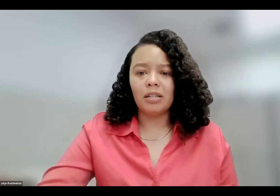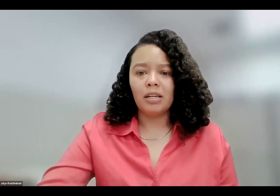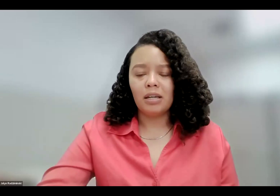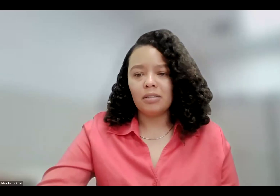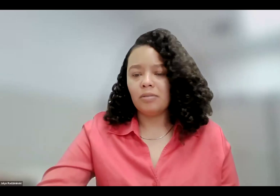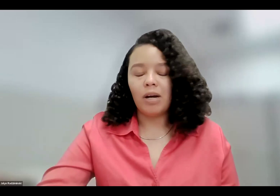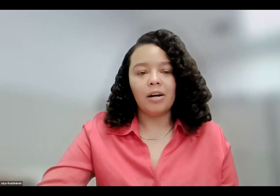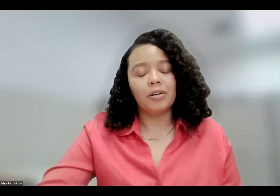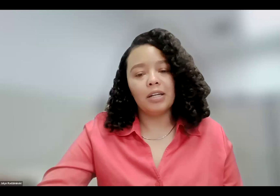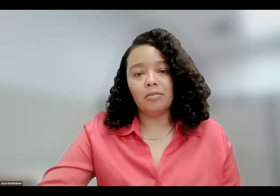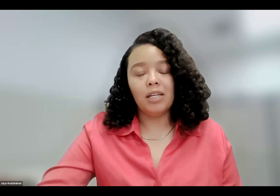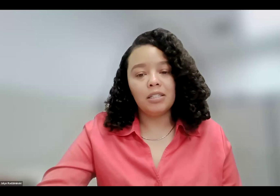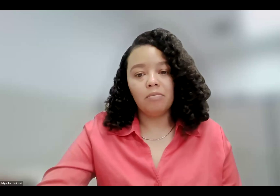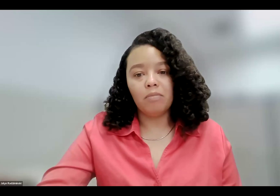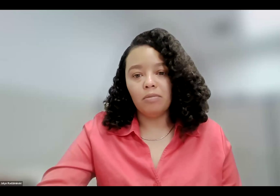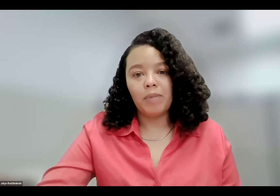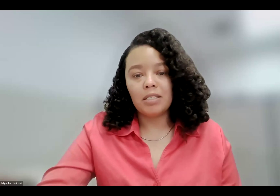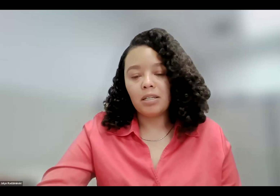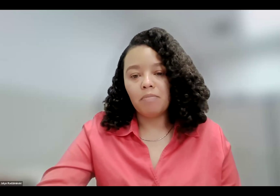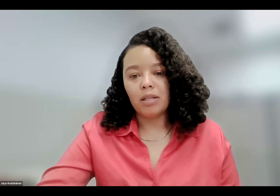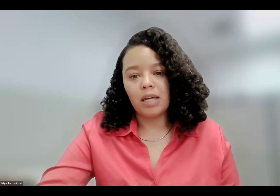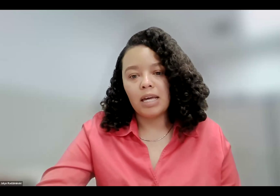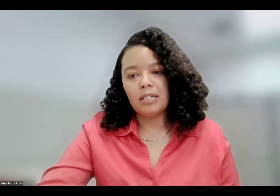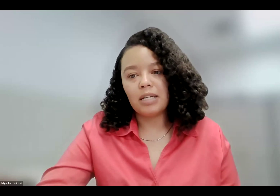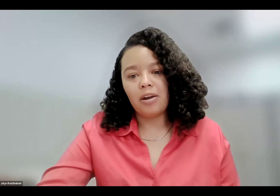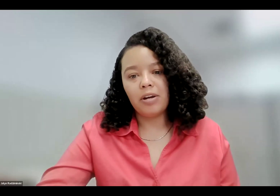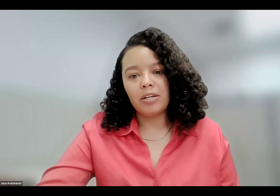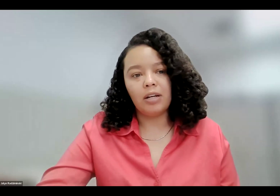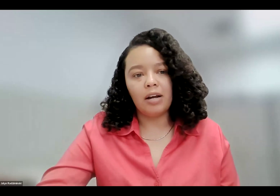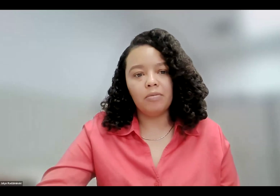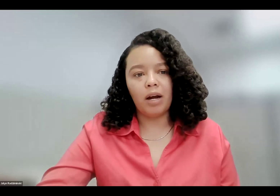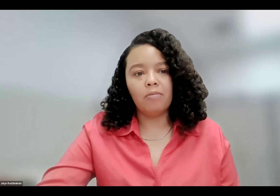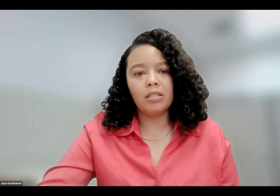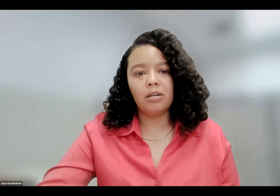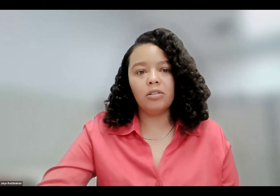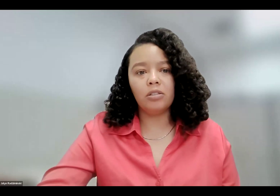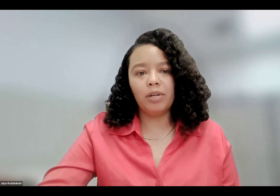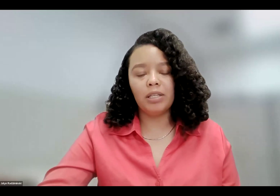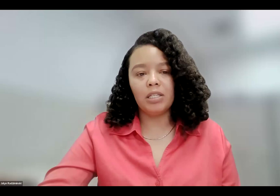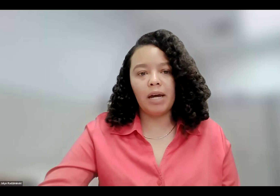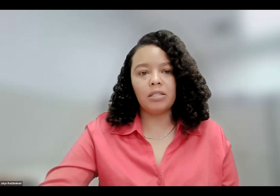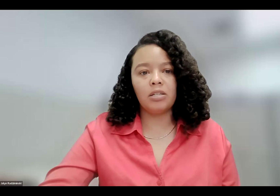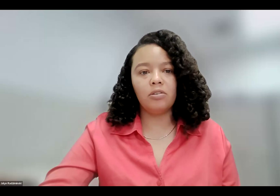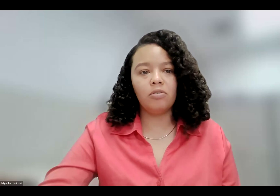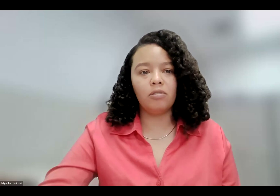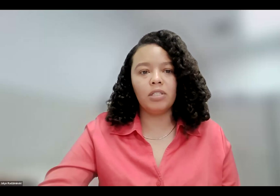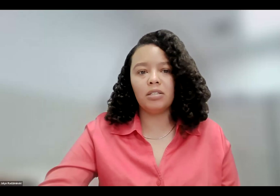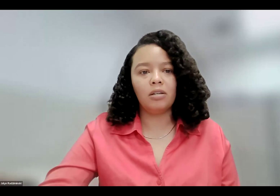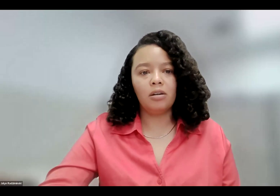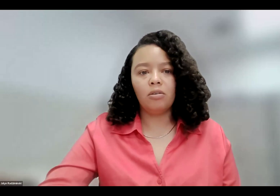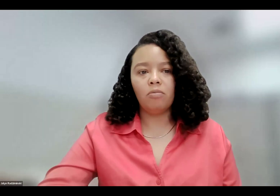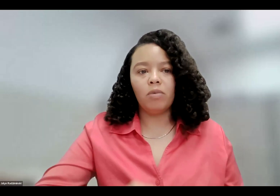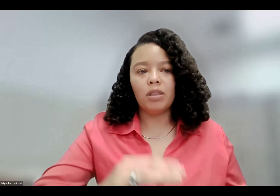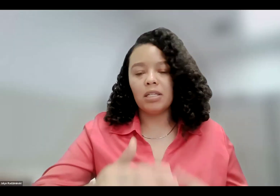Absolutely. Wow. Less than a month, basically a month. And Ariel, I wanted to also bring this back to you,